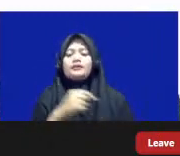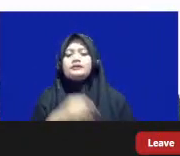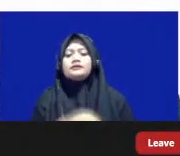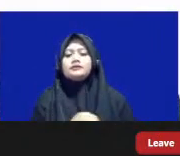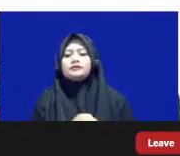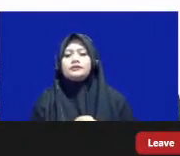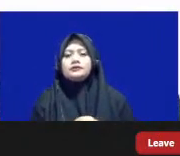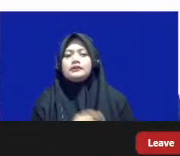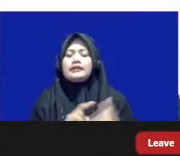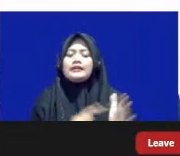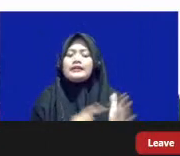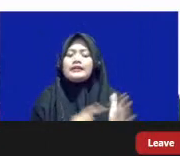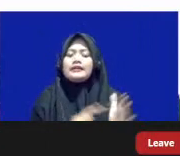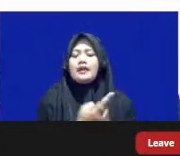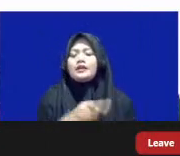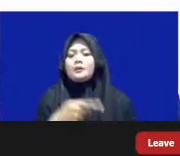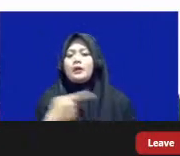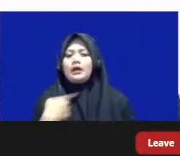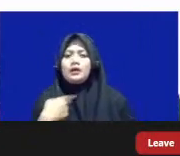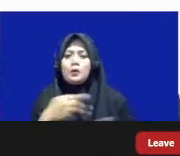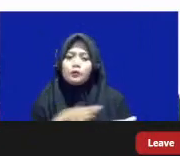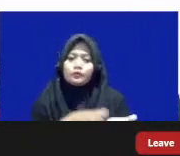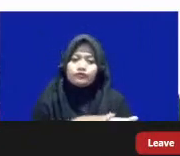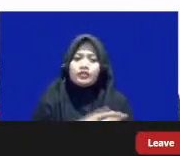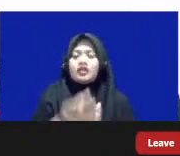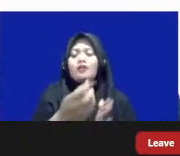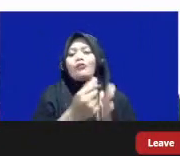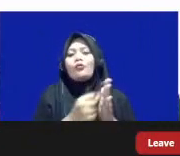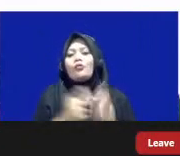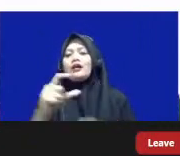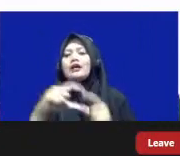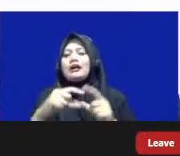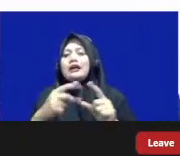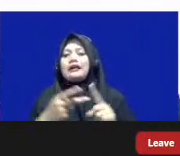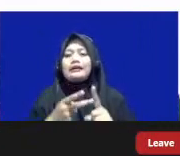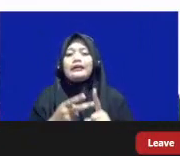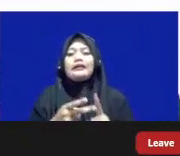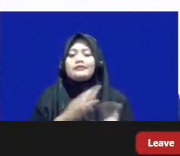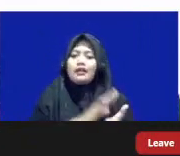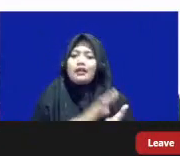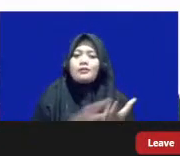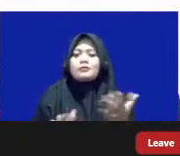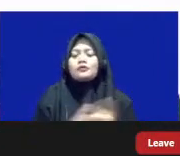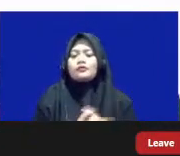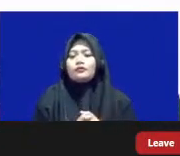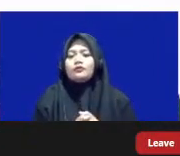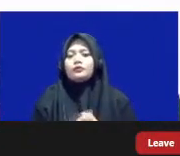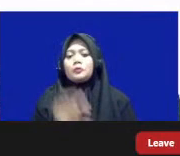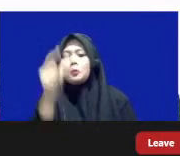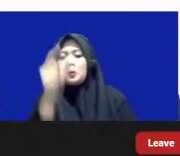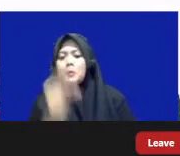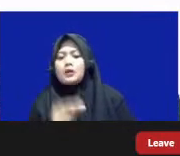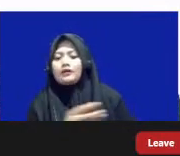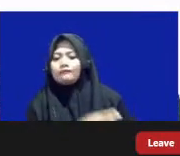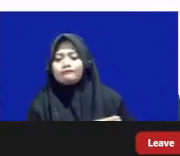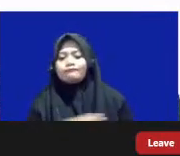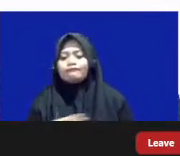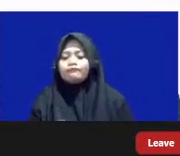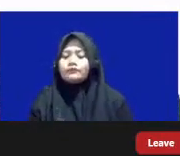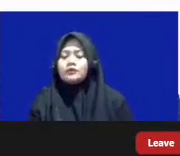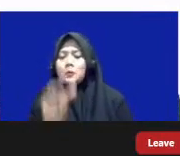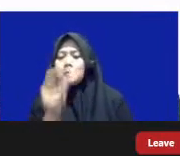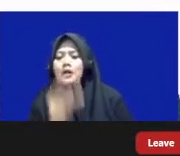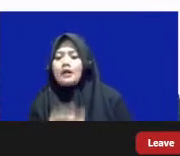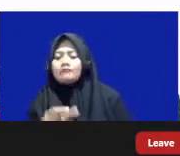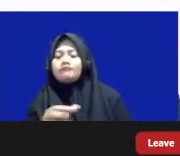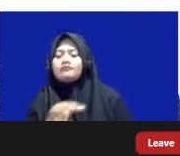to send the advanced cash to the beneficiary, advanced targeting is a key. In 2021, WFP and